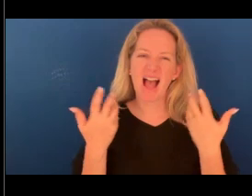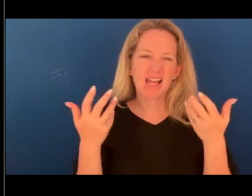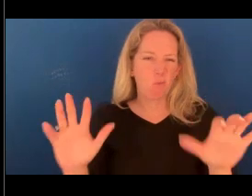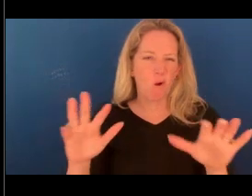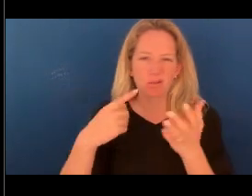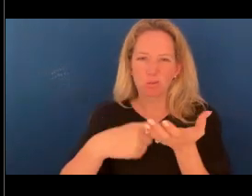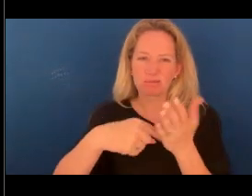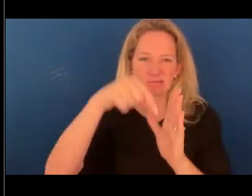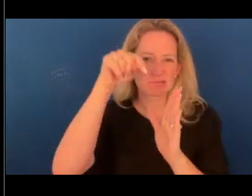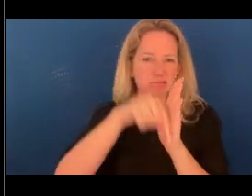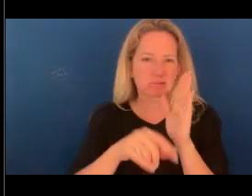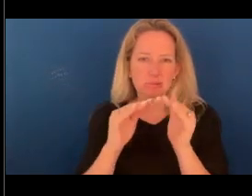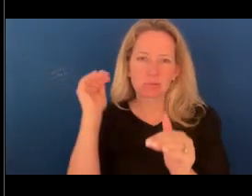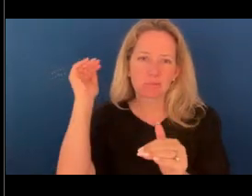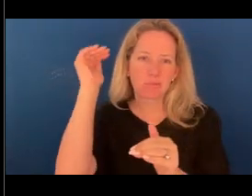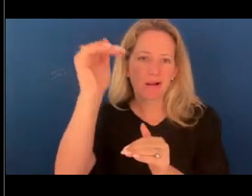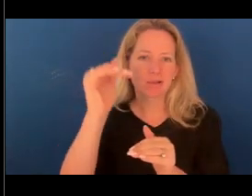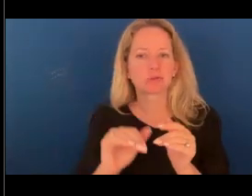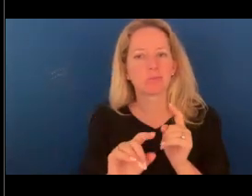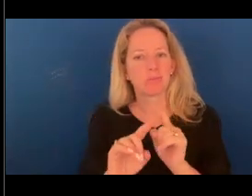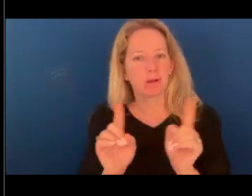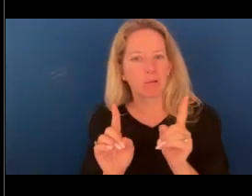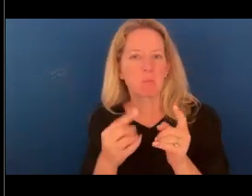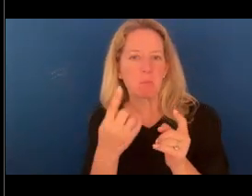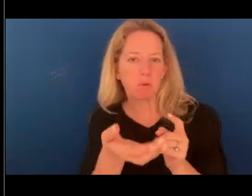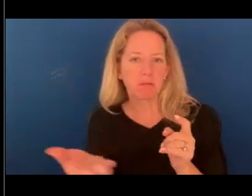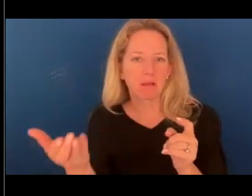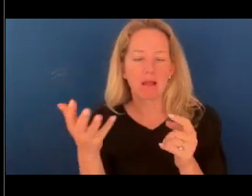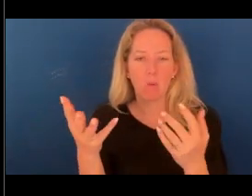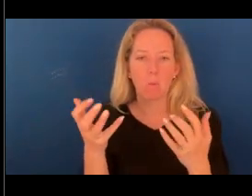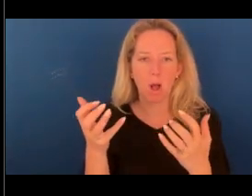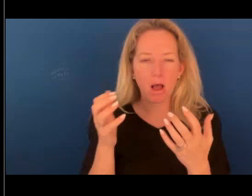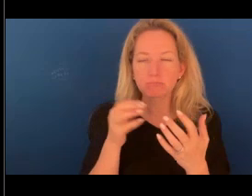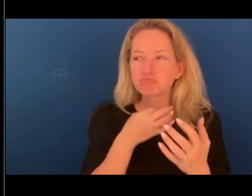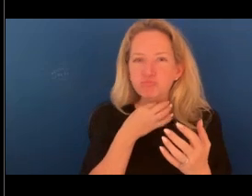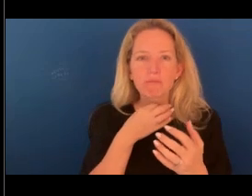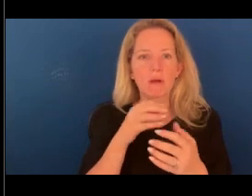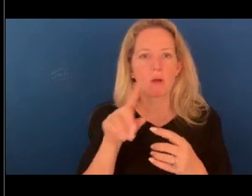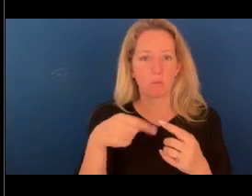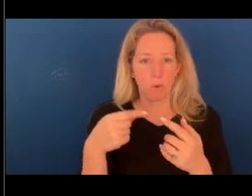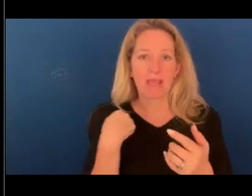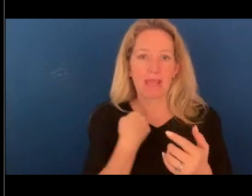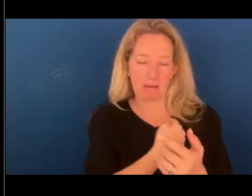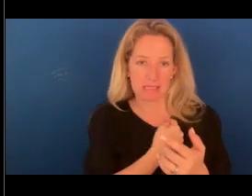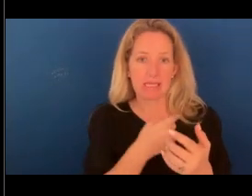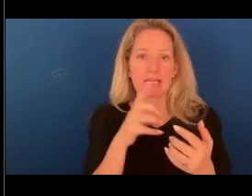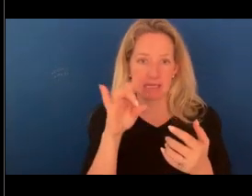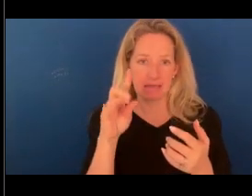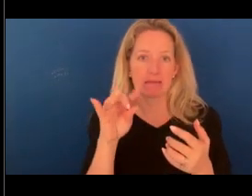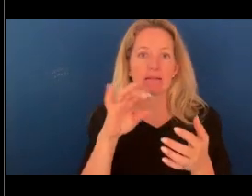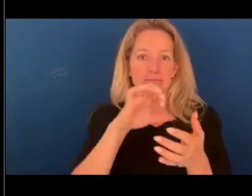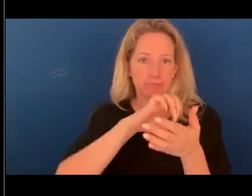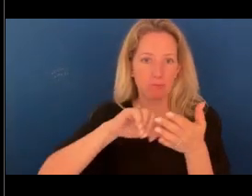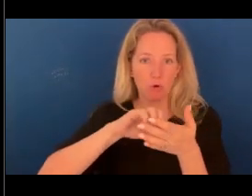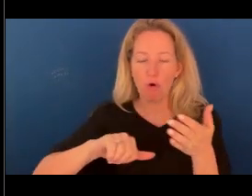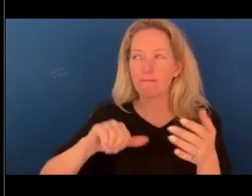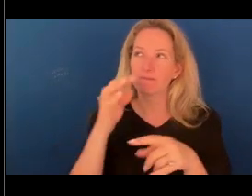much, but one thing I did want to note is, so in the end, we removed over a 4 or 5 week period, we